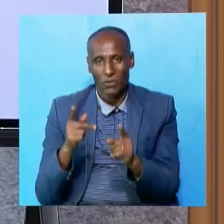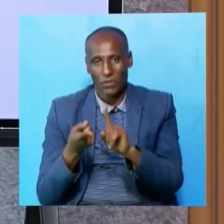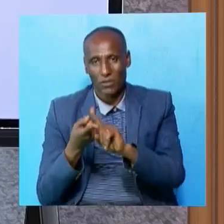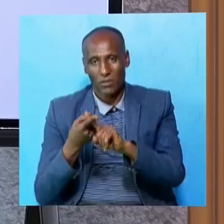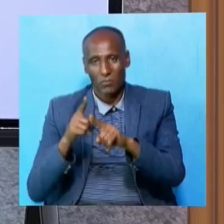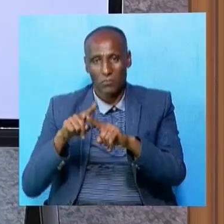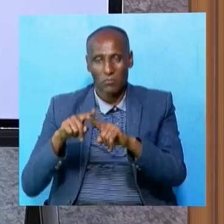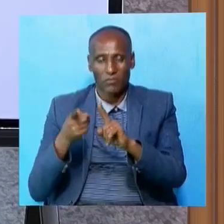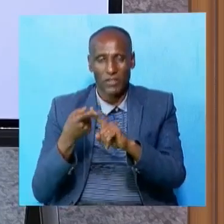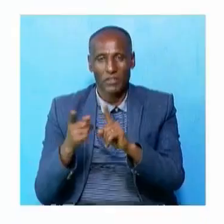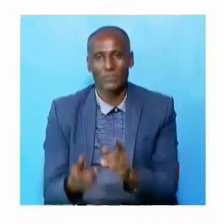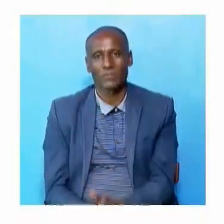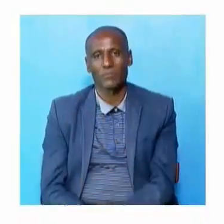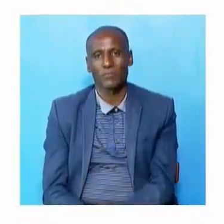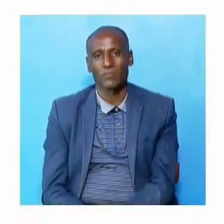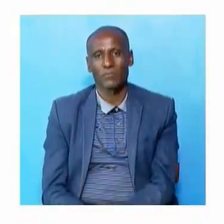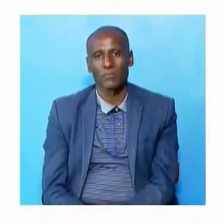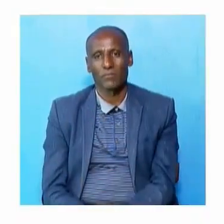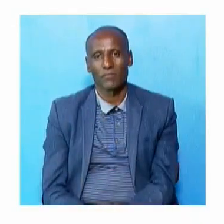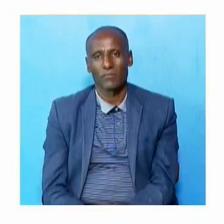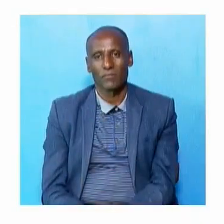you, okay?